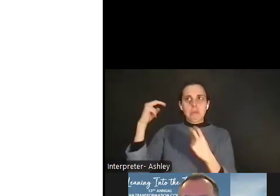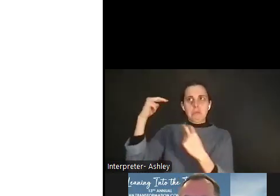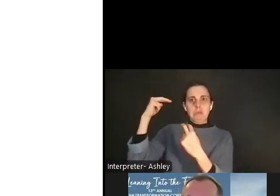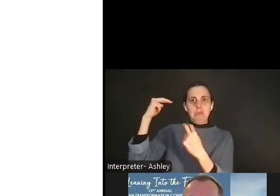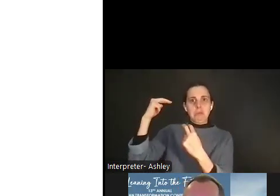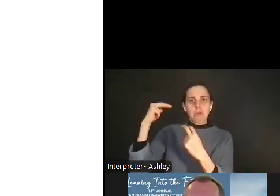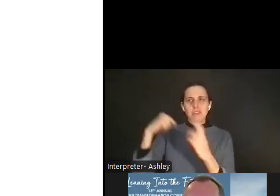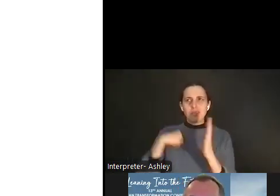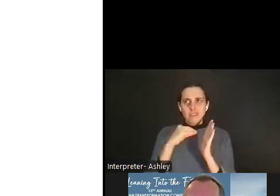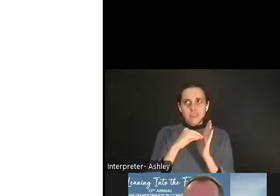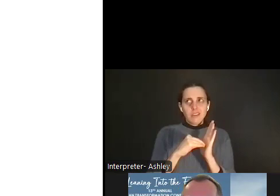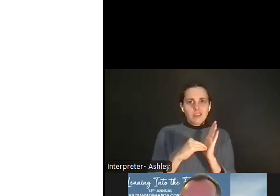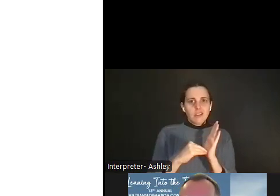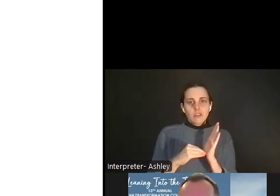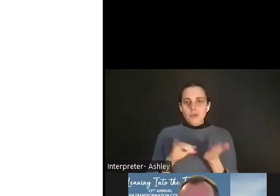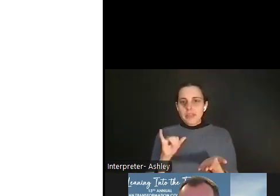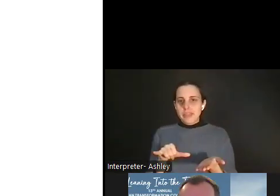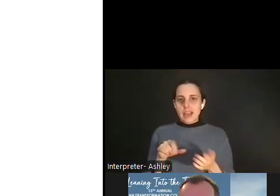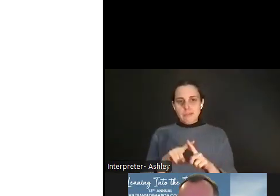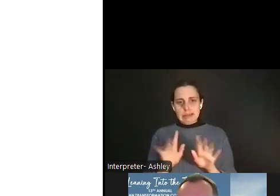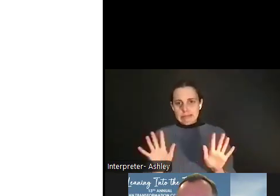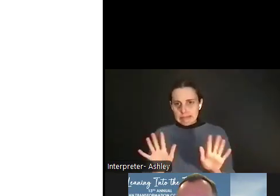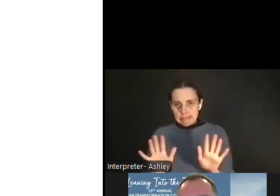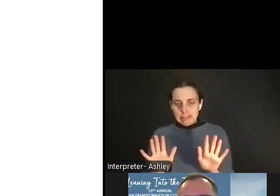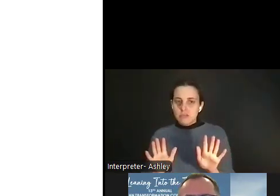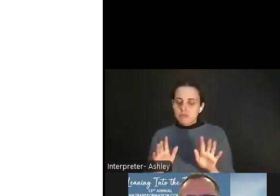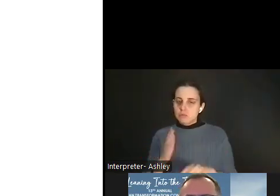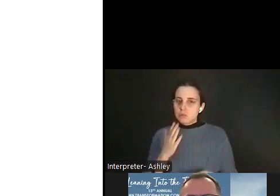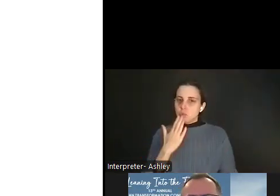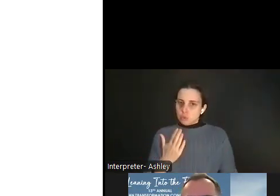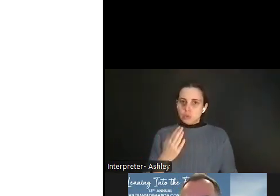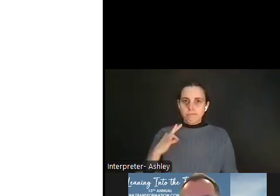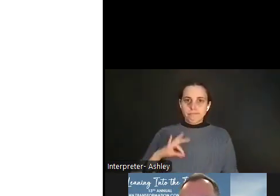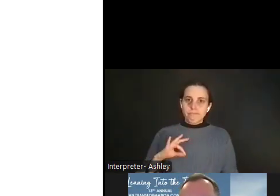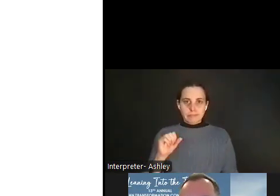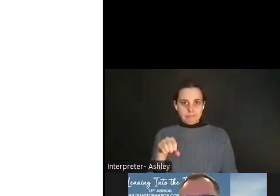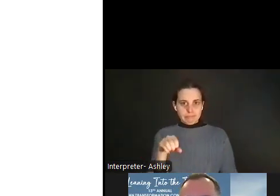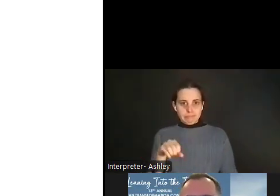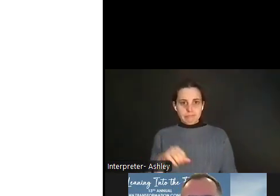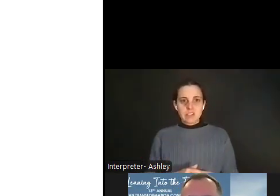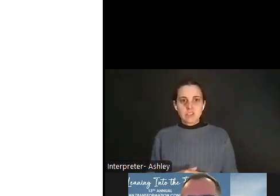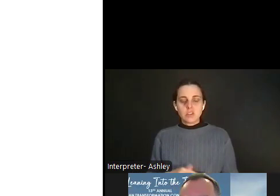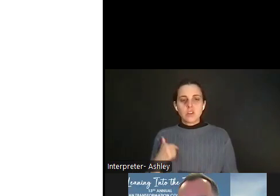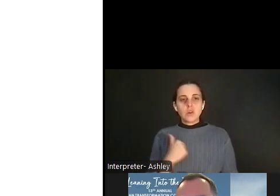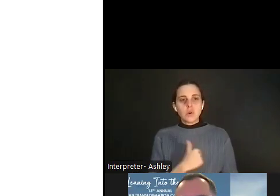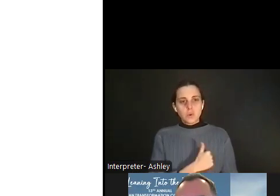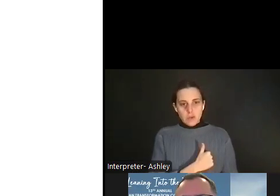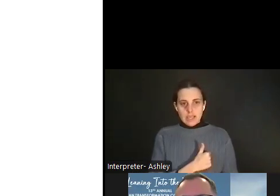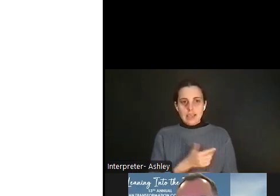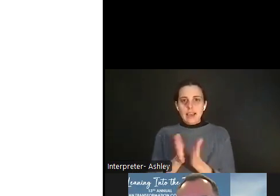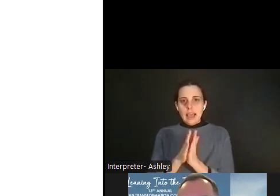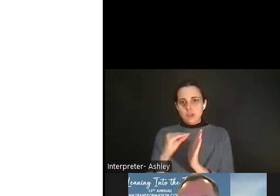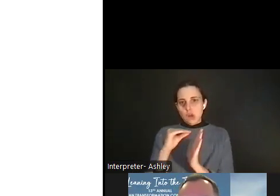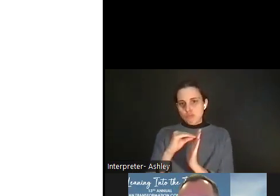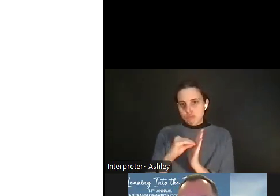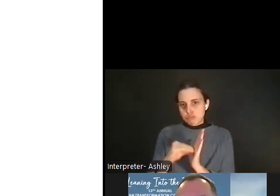we've done a couple iterations of capturing those PIs, and we've reduced the elements that we capture to a